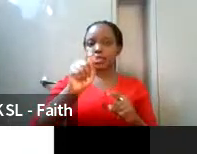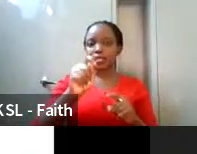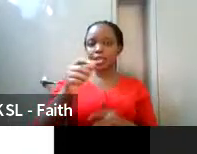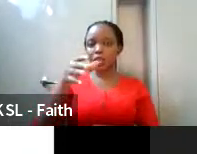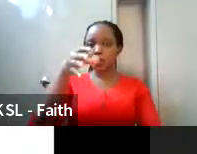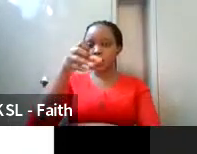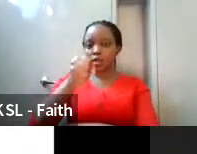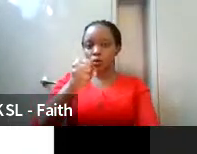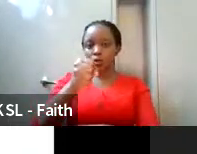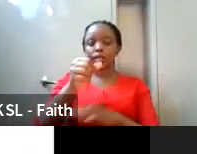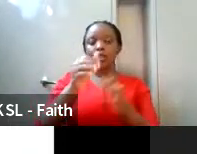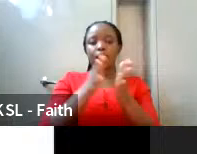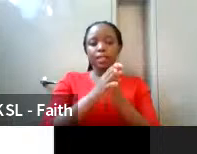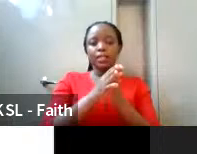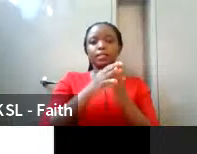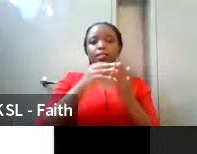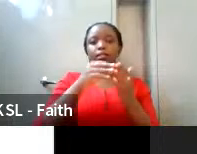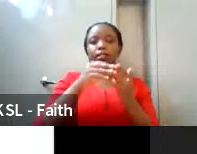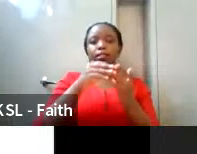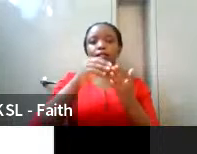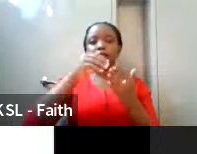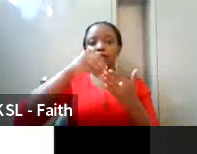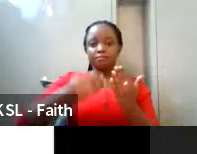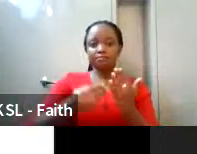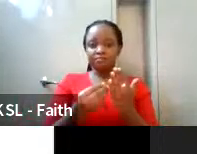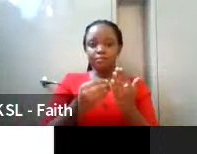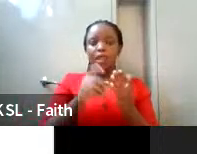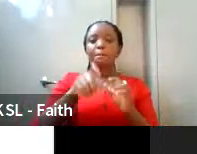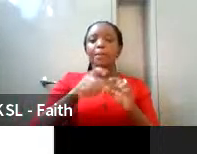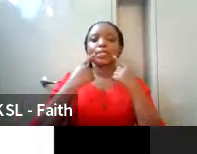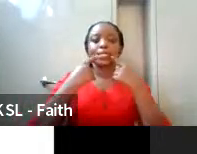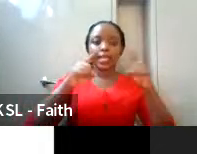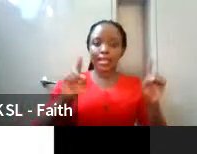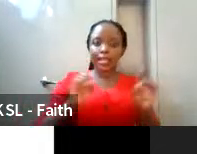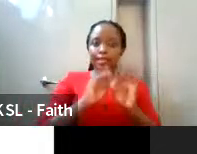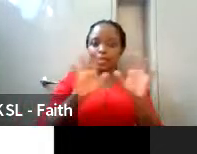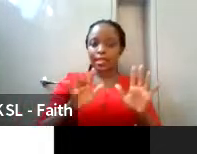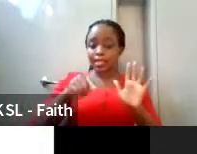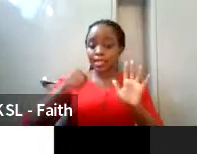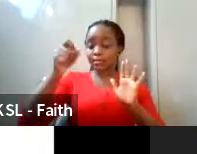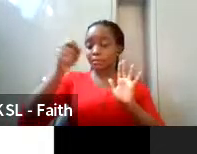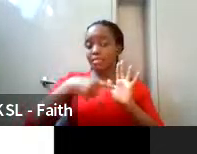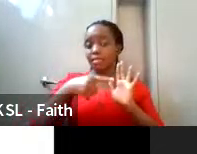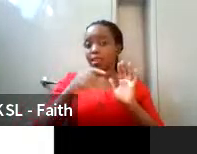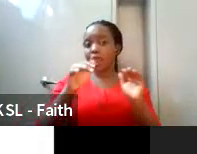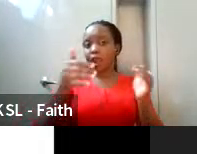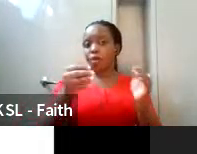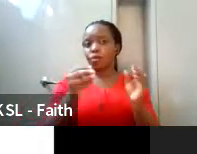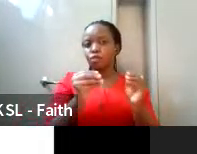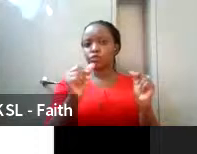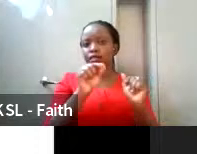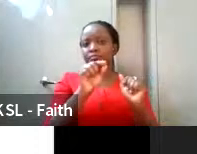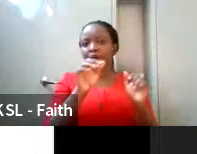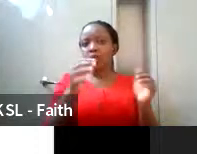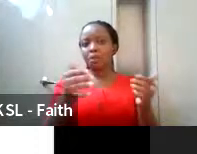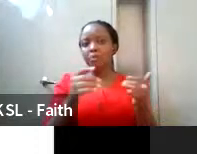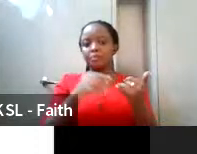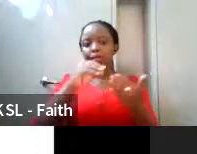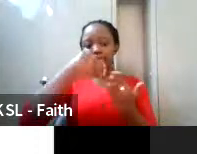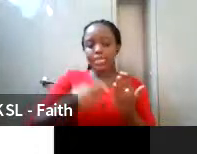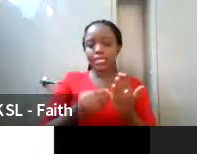and generated invoice late, and has to declare it again this month, how do we go about that? Can the receipts